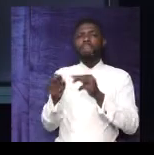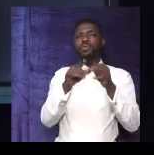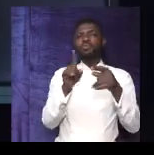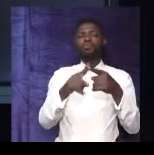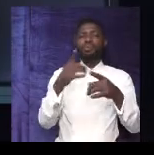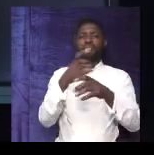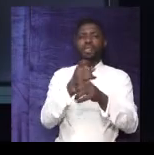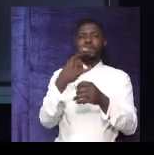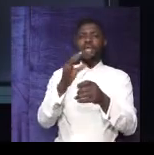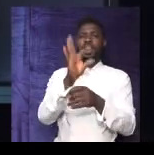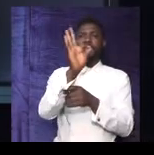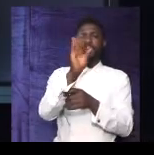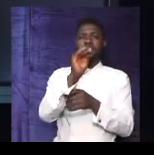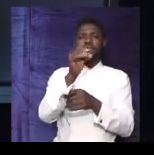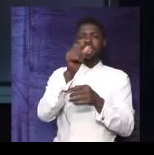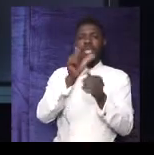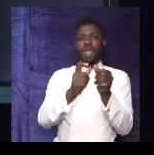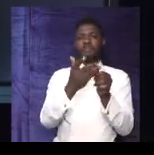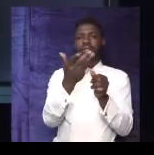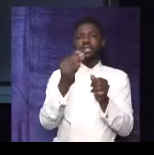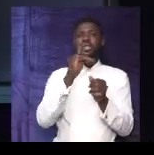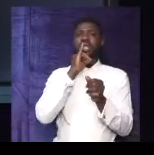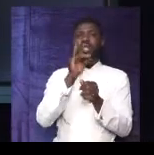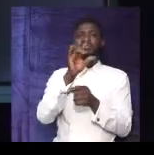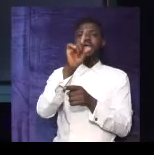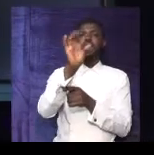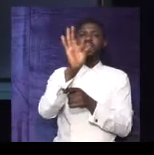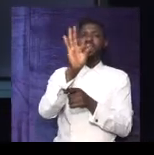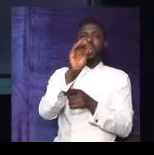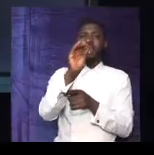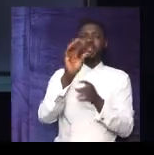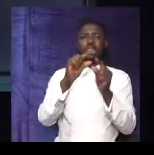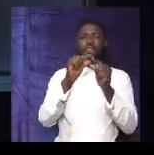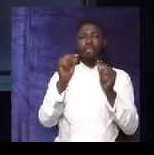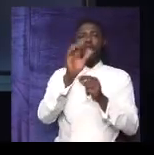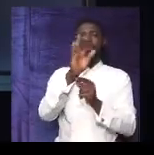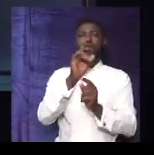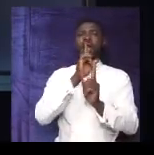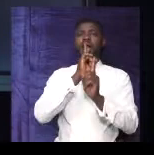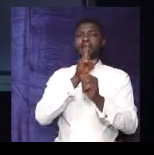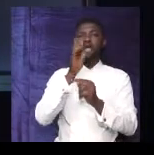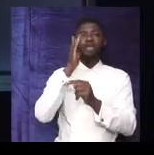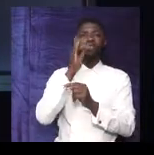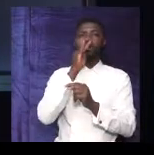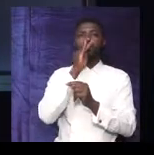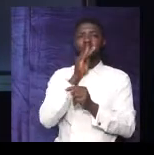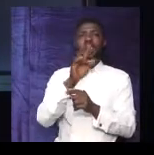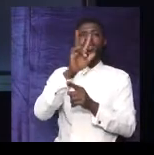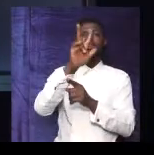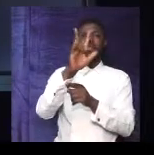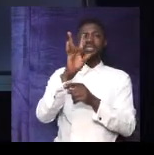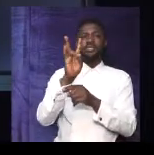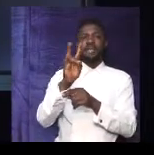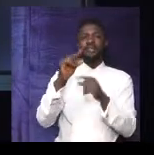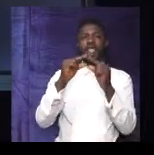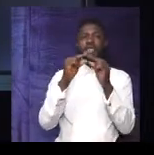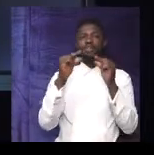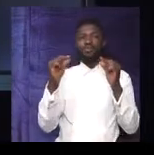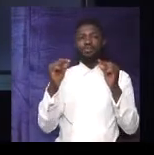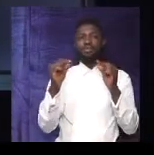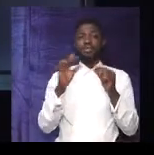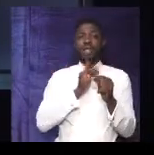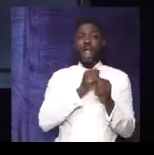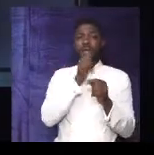move to complete the journey to 90? Because everything is 90. Now, your answer should be